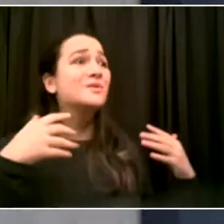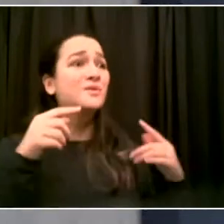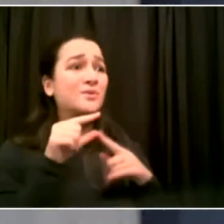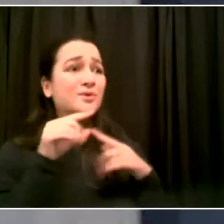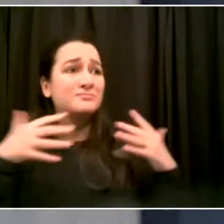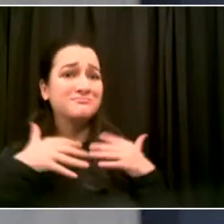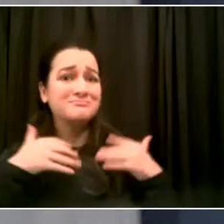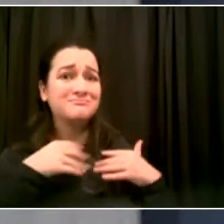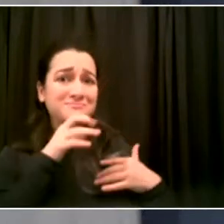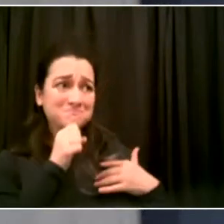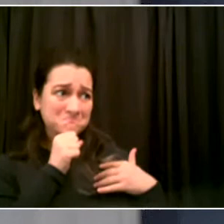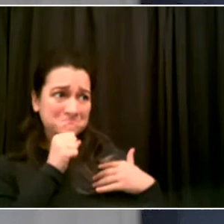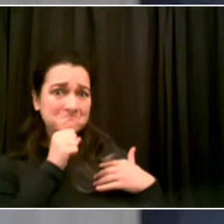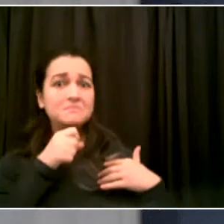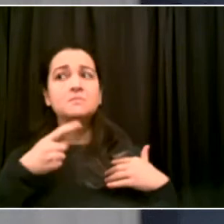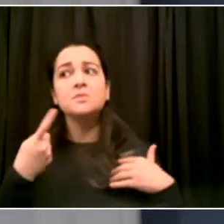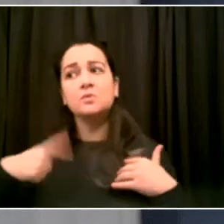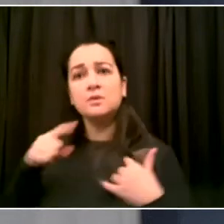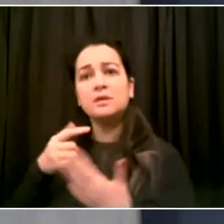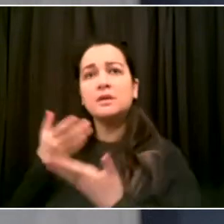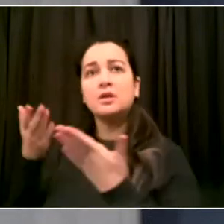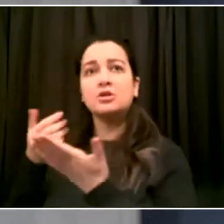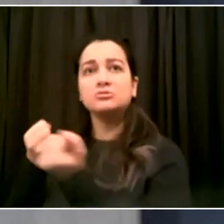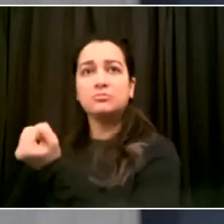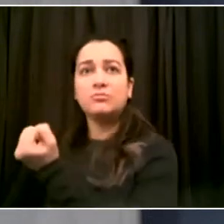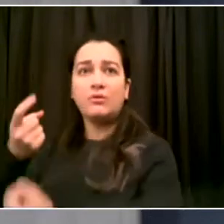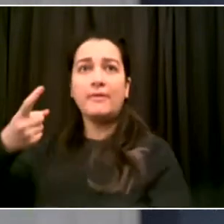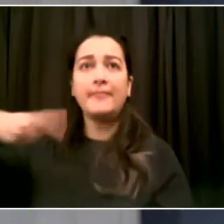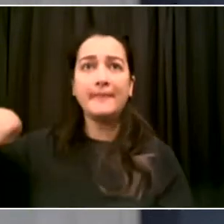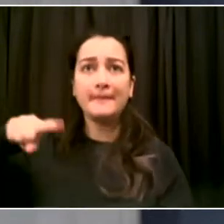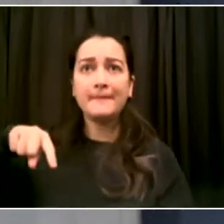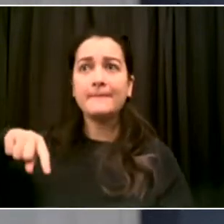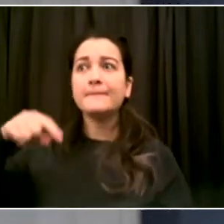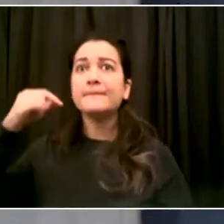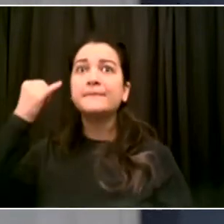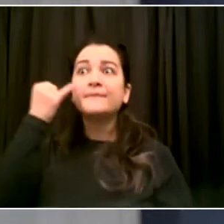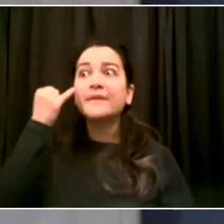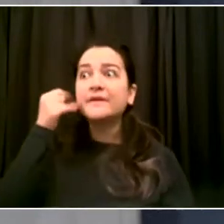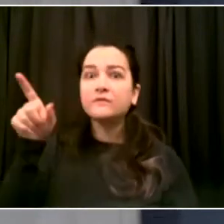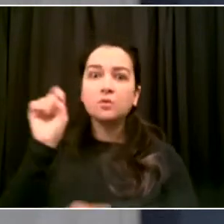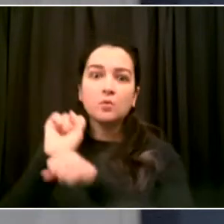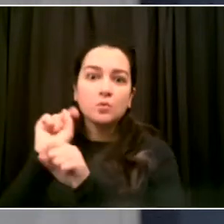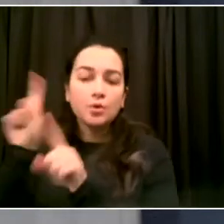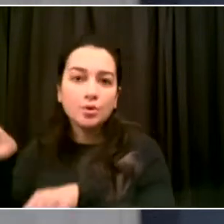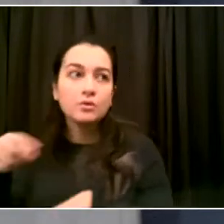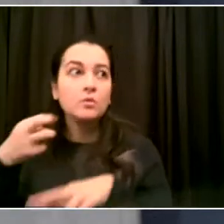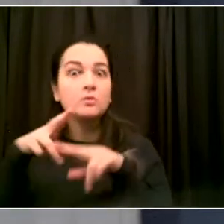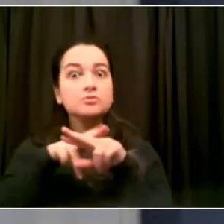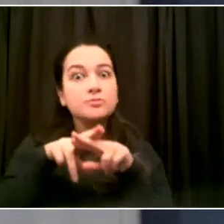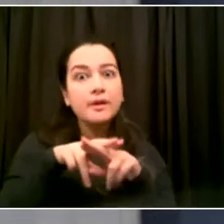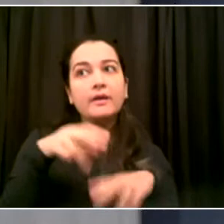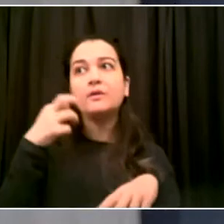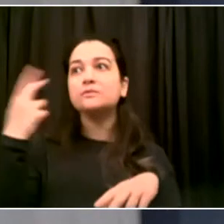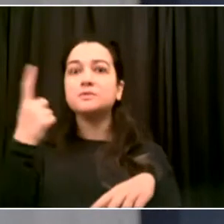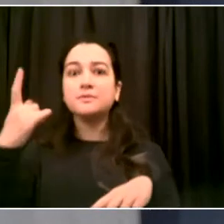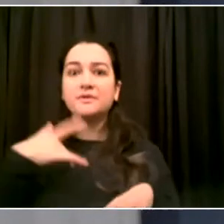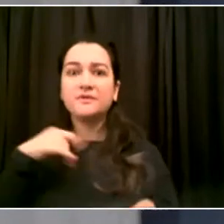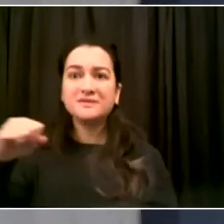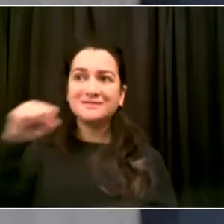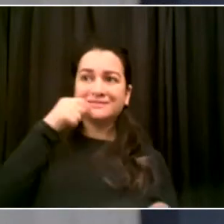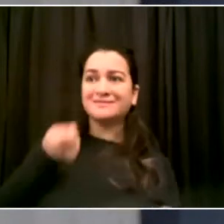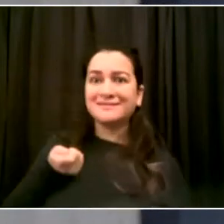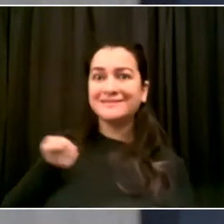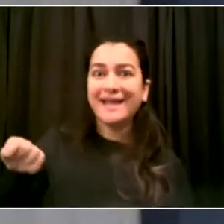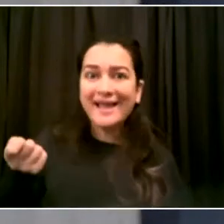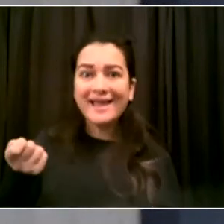January 2020, the Asian American community has been reeling from the second pandemic of racism. At the Federation, we set up